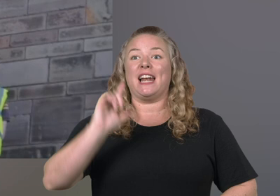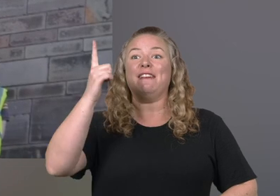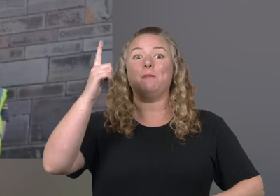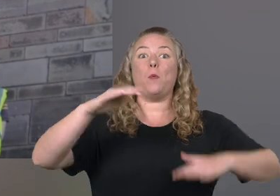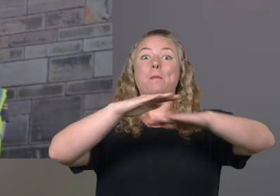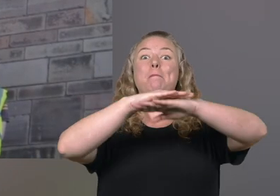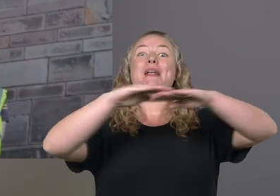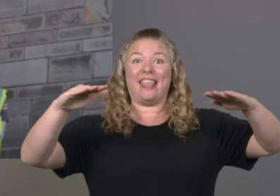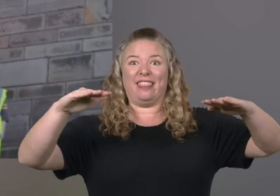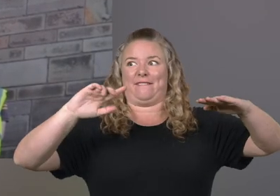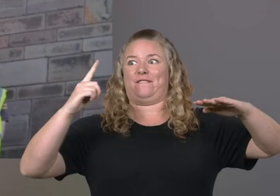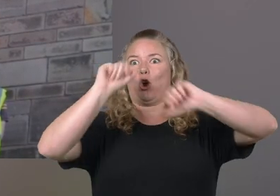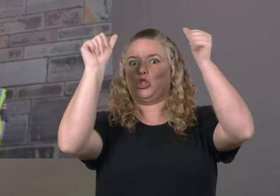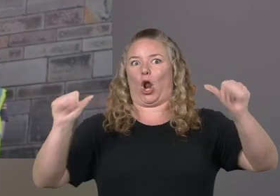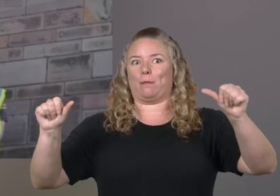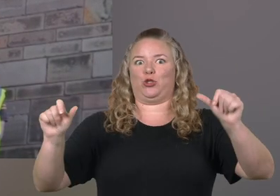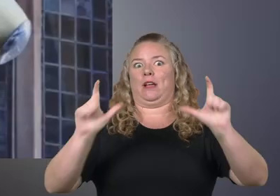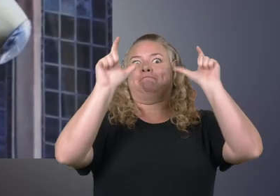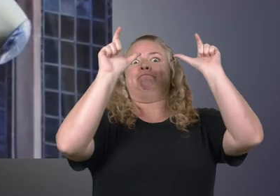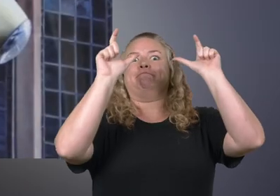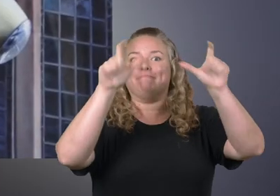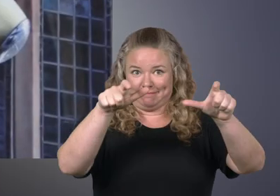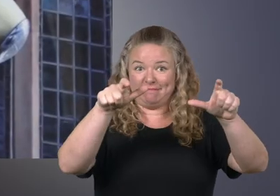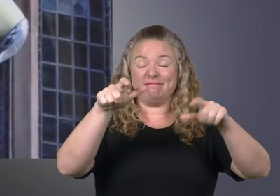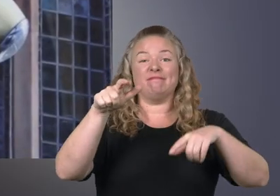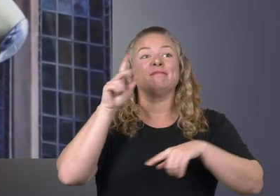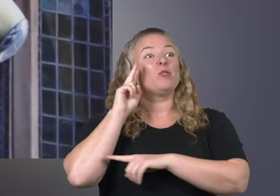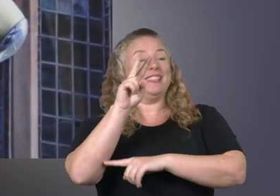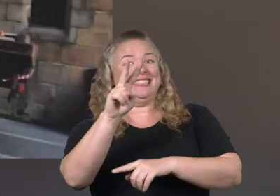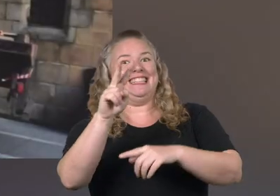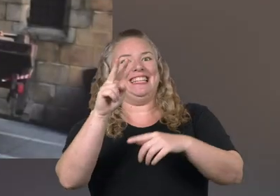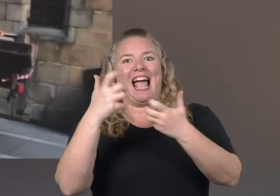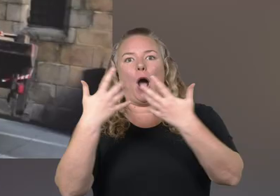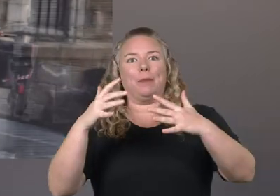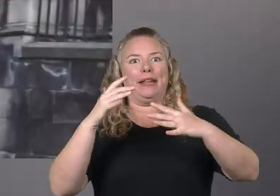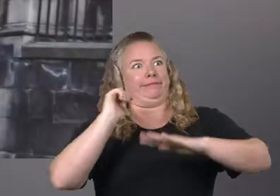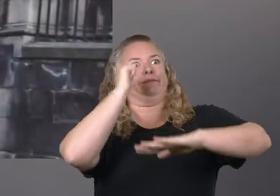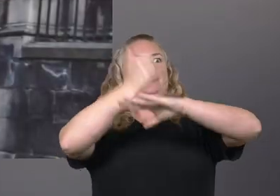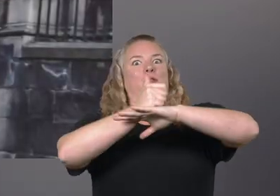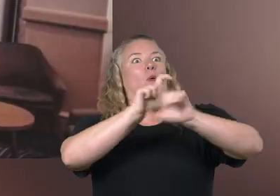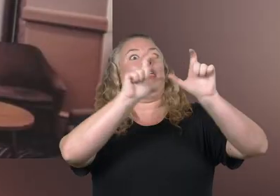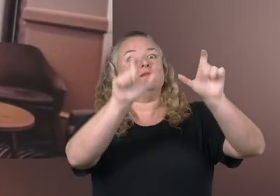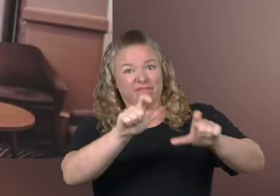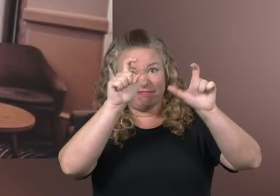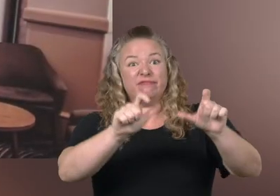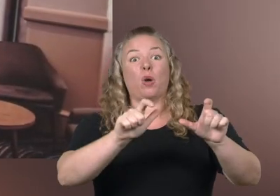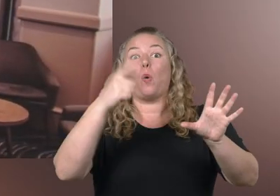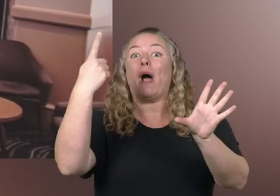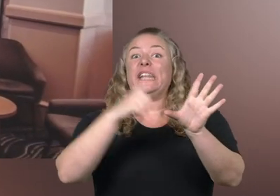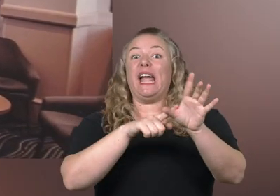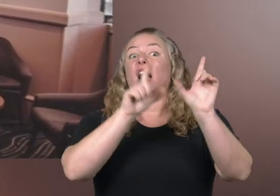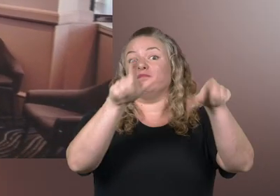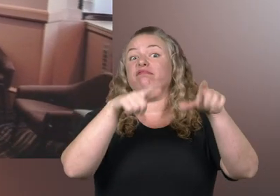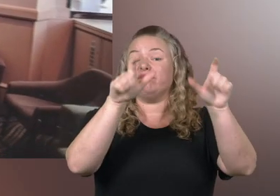So it's the first sculpture to go on the Liverpool plinth. And this is the installation of it. It goes